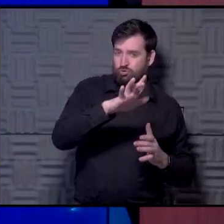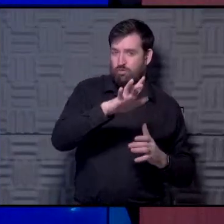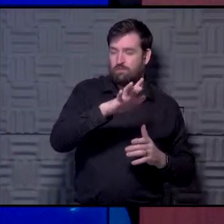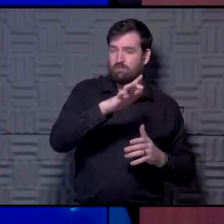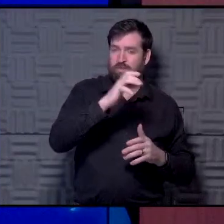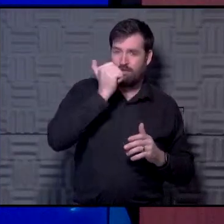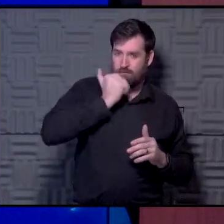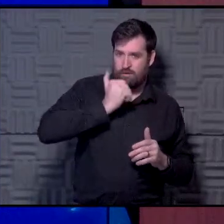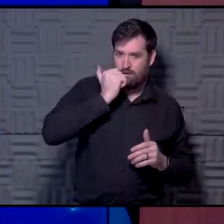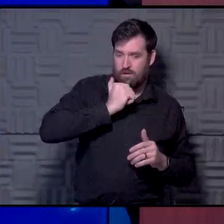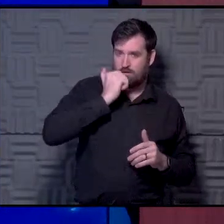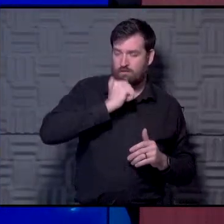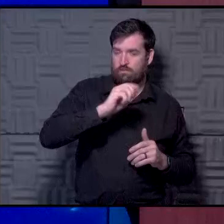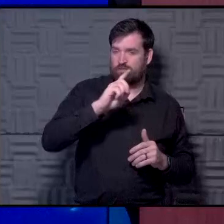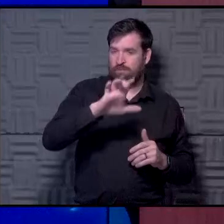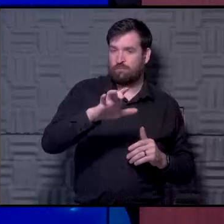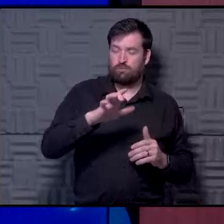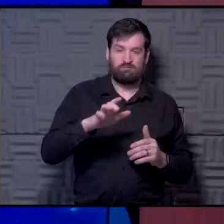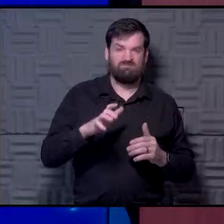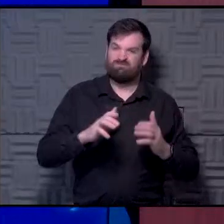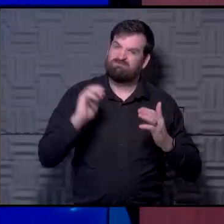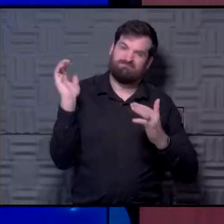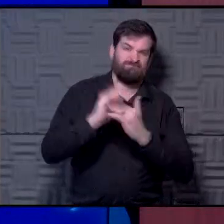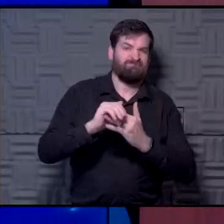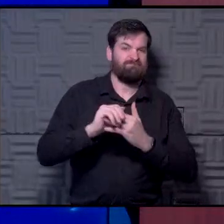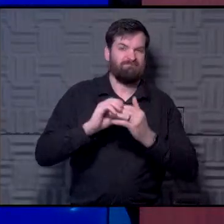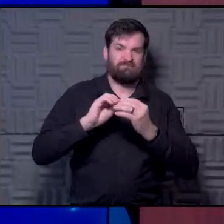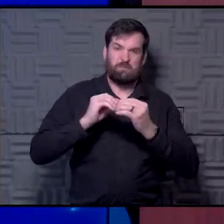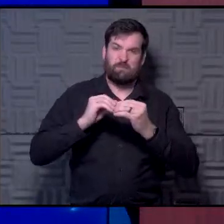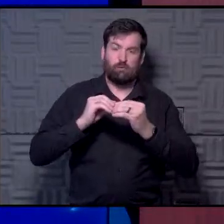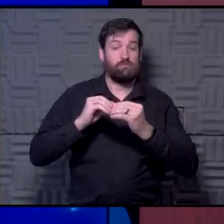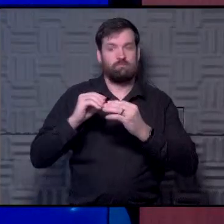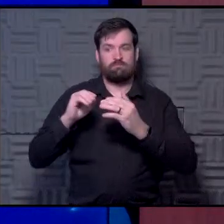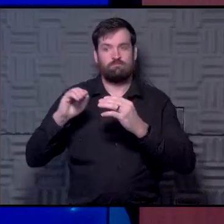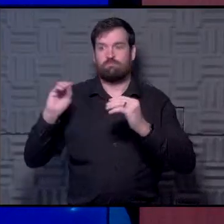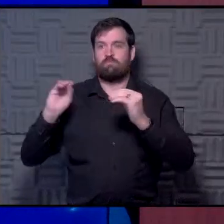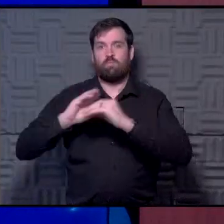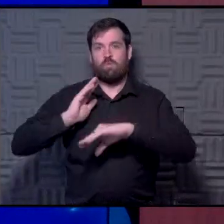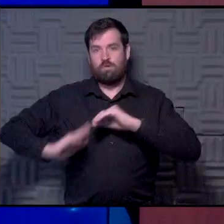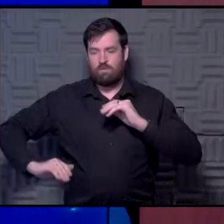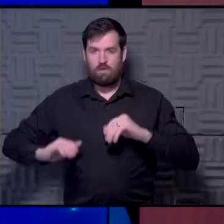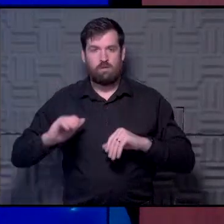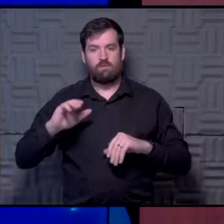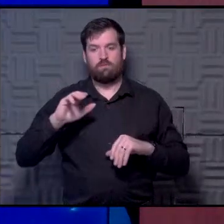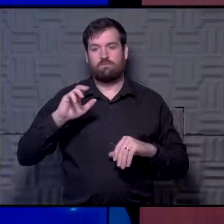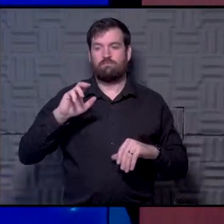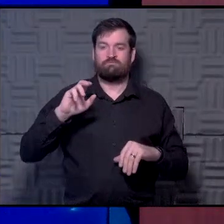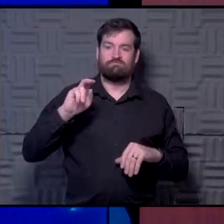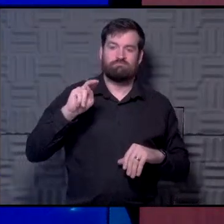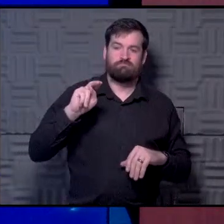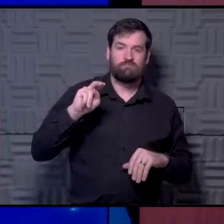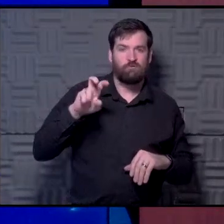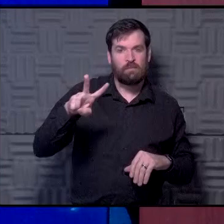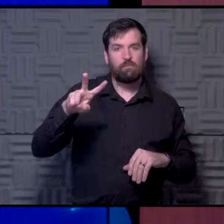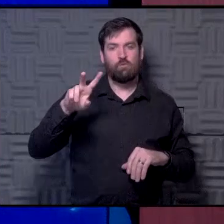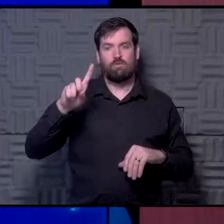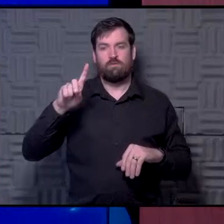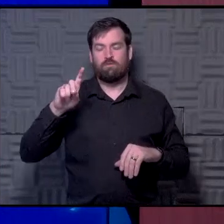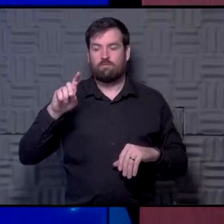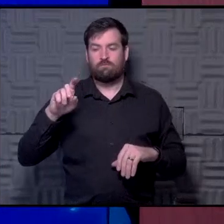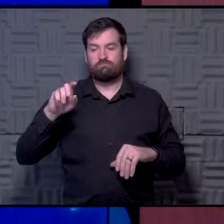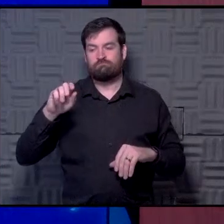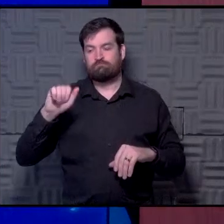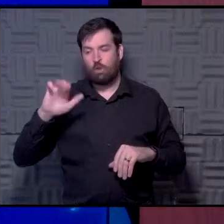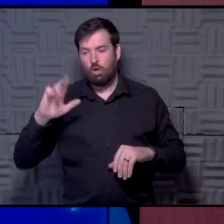month of December, by far the highest month, and much higher even than November, and much, much higher than September or July or August.